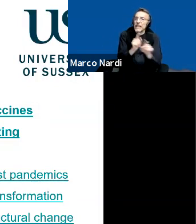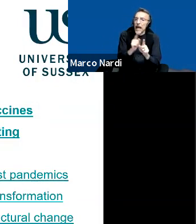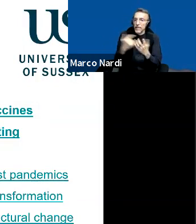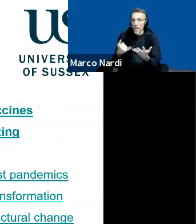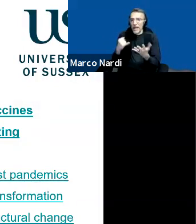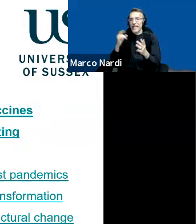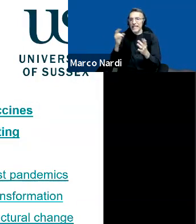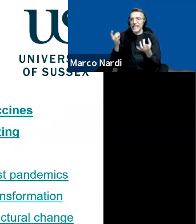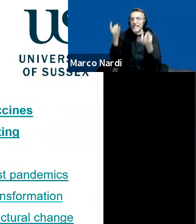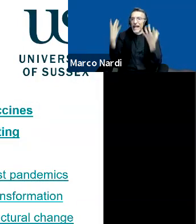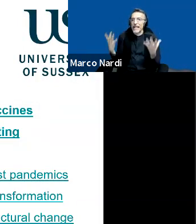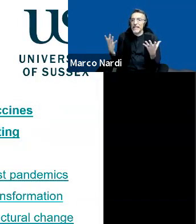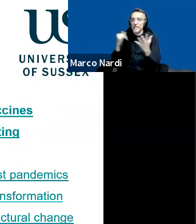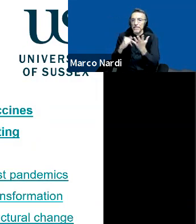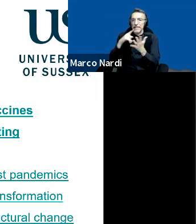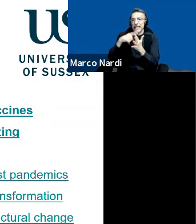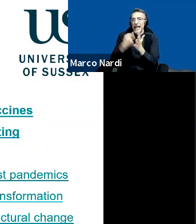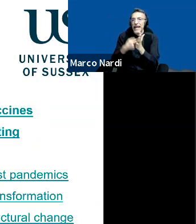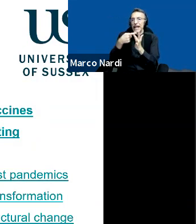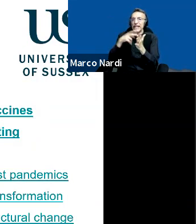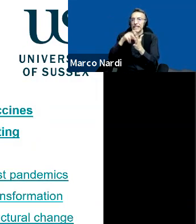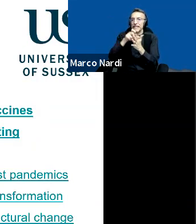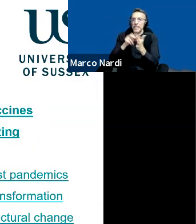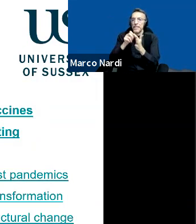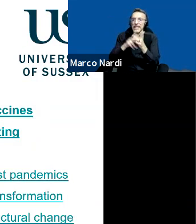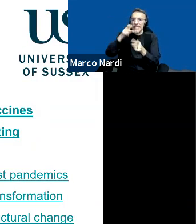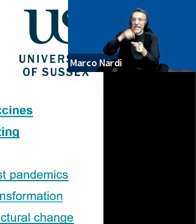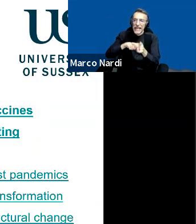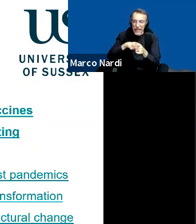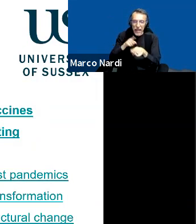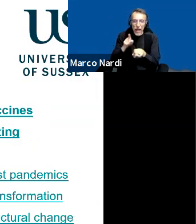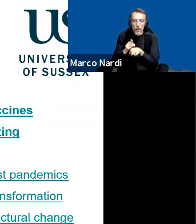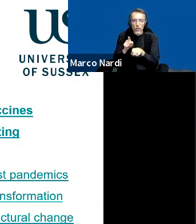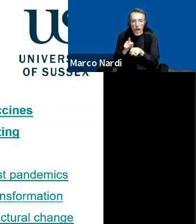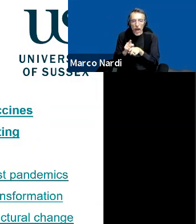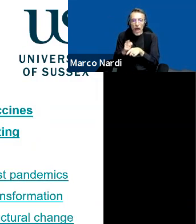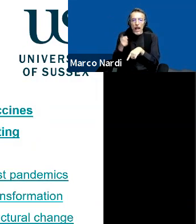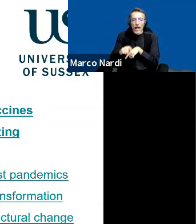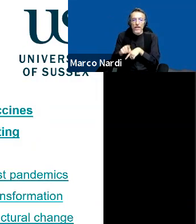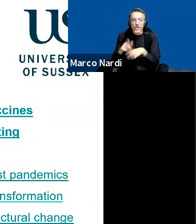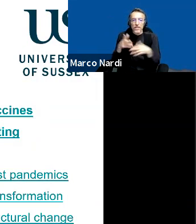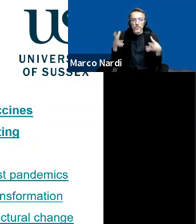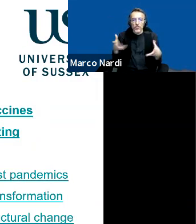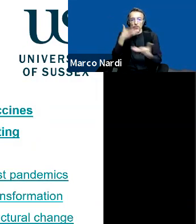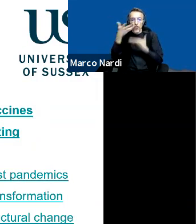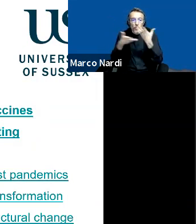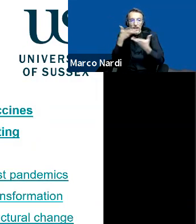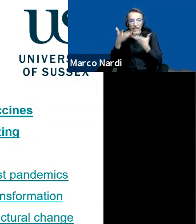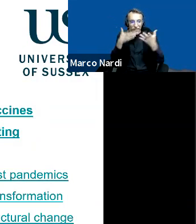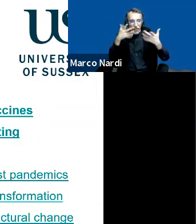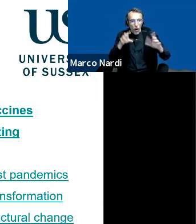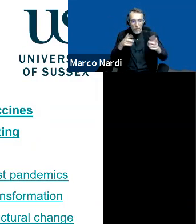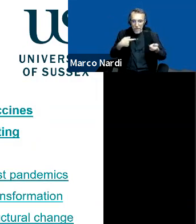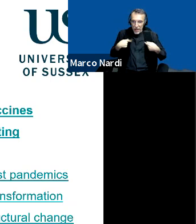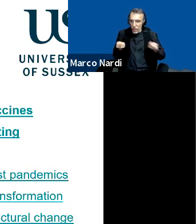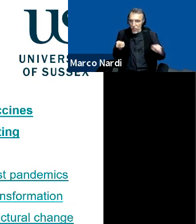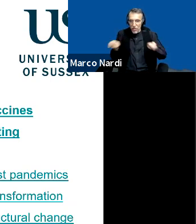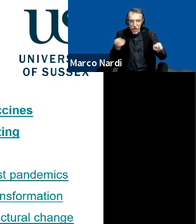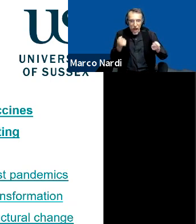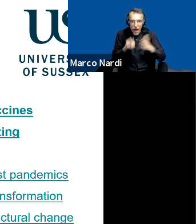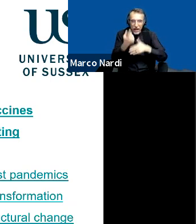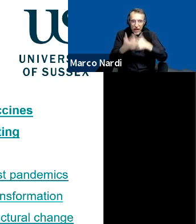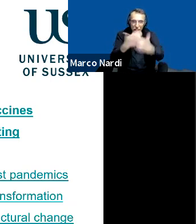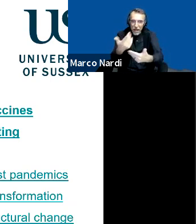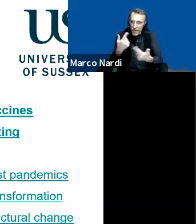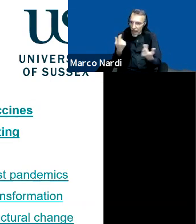And although innovation is often presented in these highly controlled stories from the cockpit, actually the reality of innovation is much more about